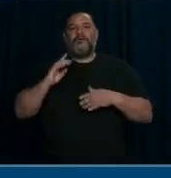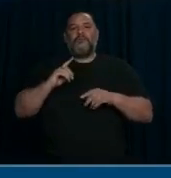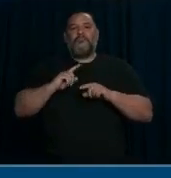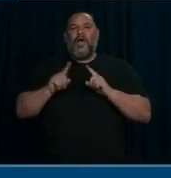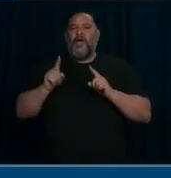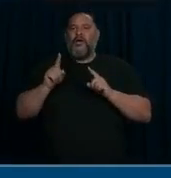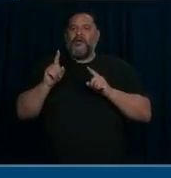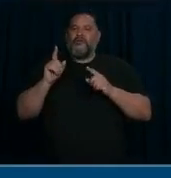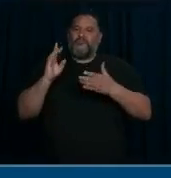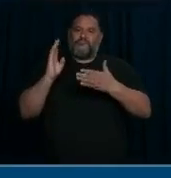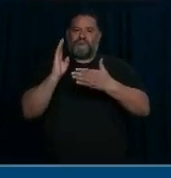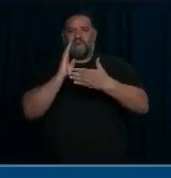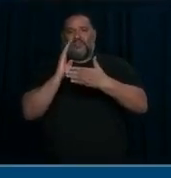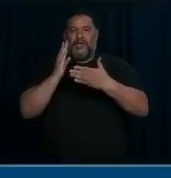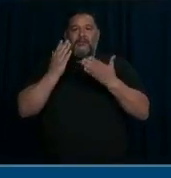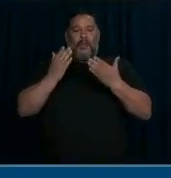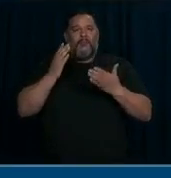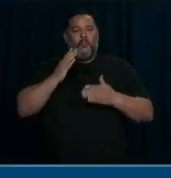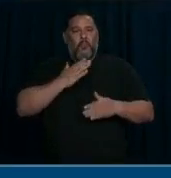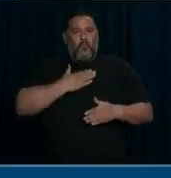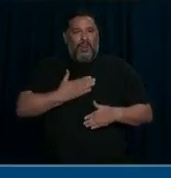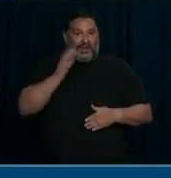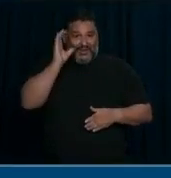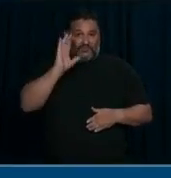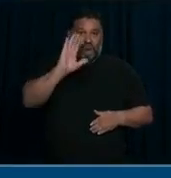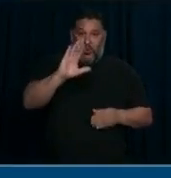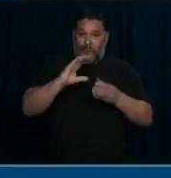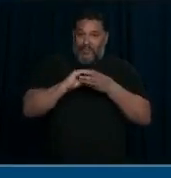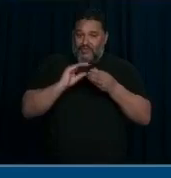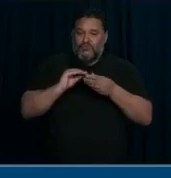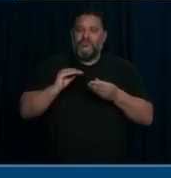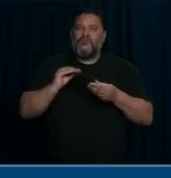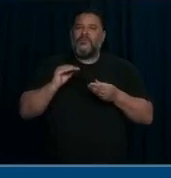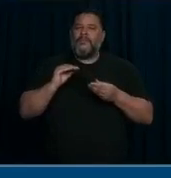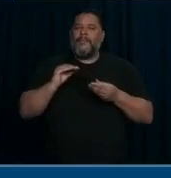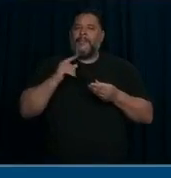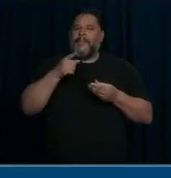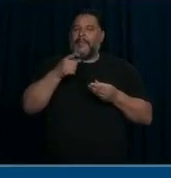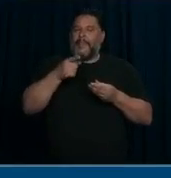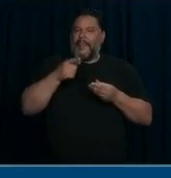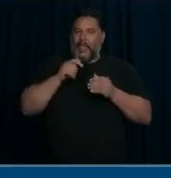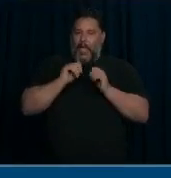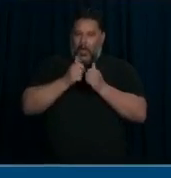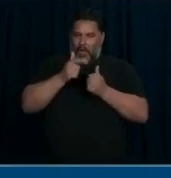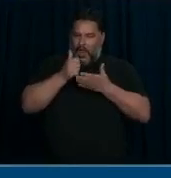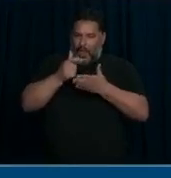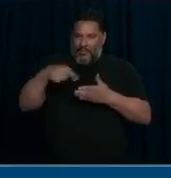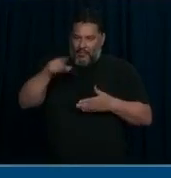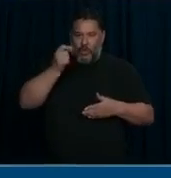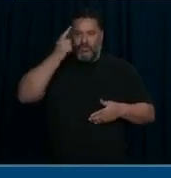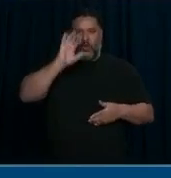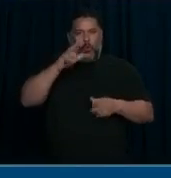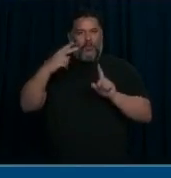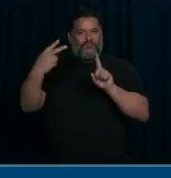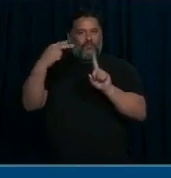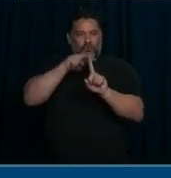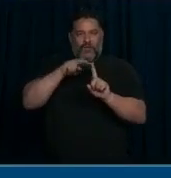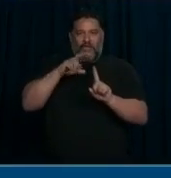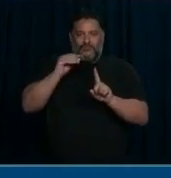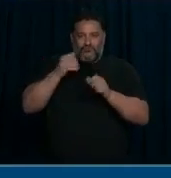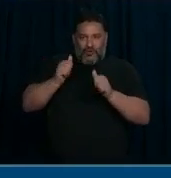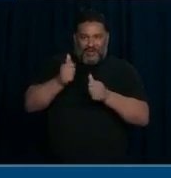might be willing to listen to your message, what effort would you make to understand where they're coming from and then reach out to them for their vote? Would you try